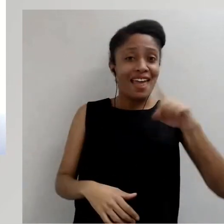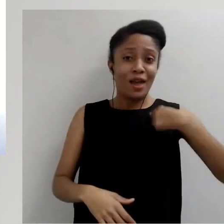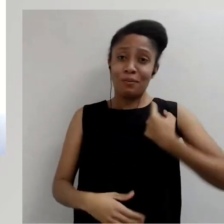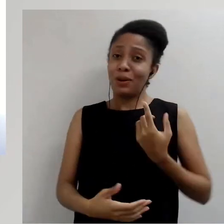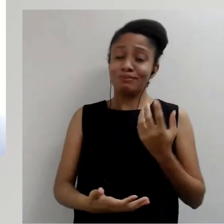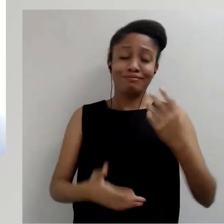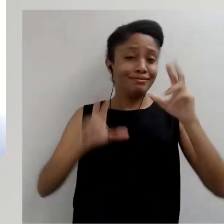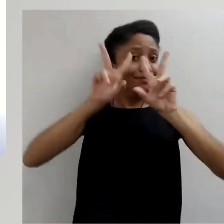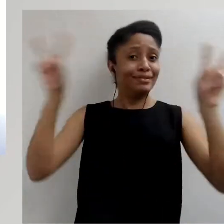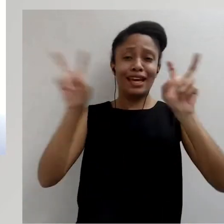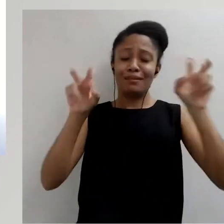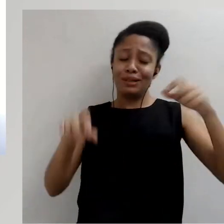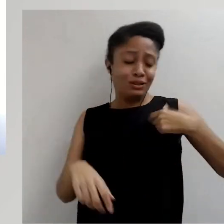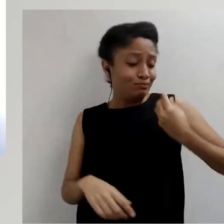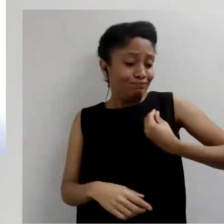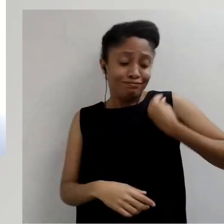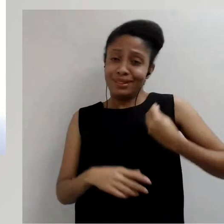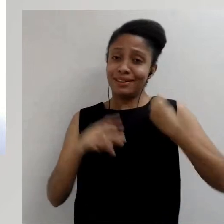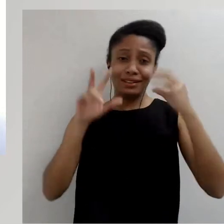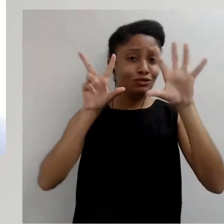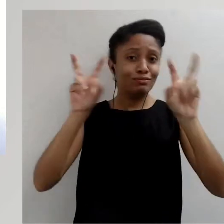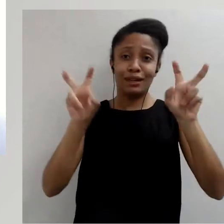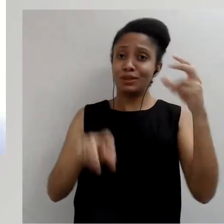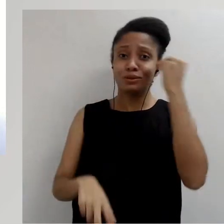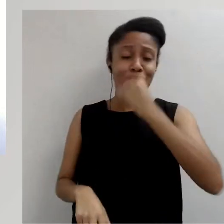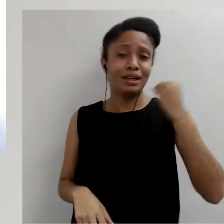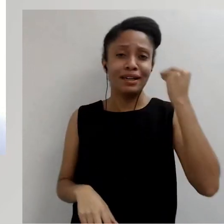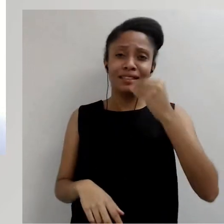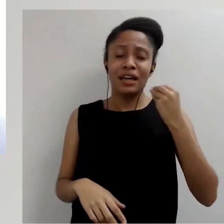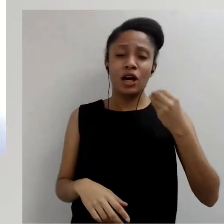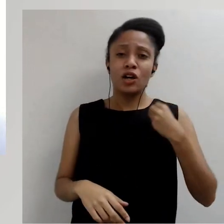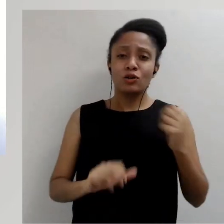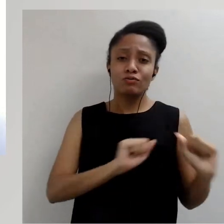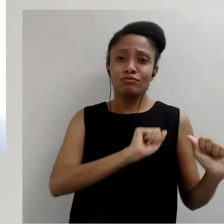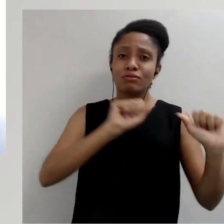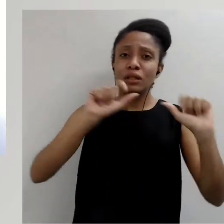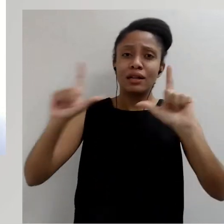about what I lived in my